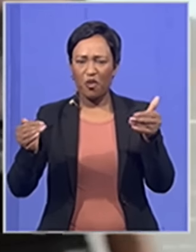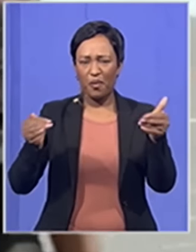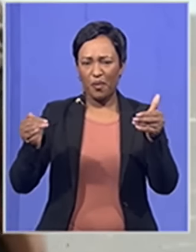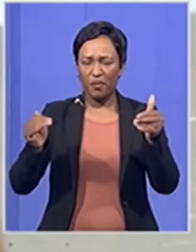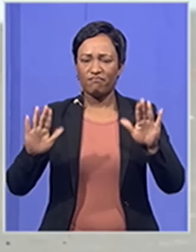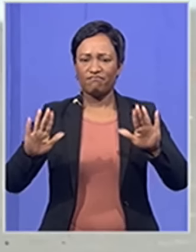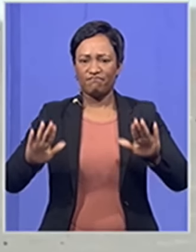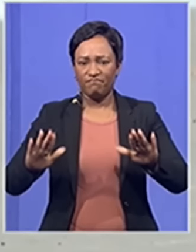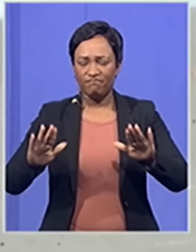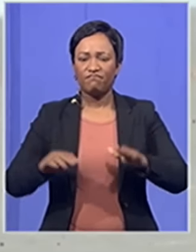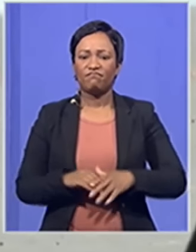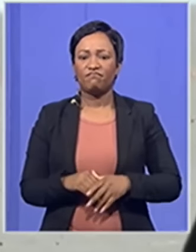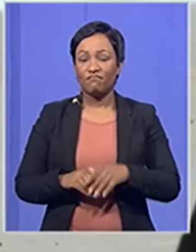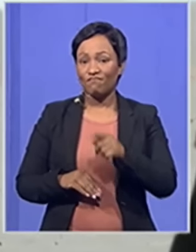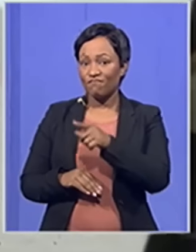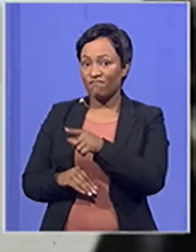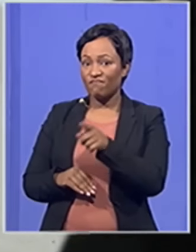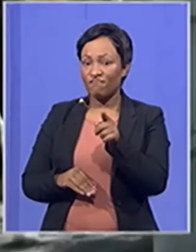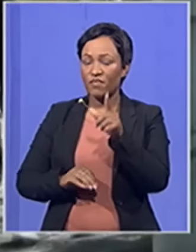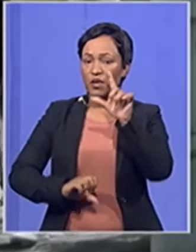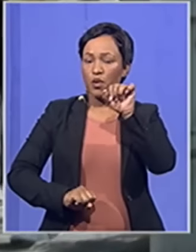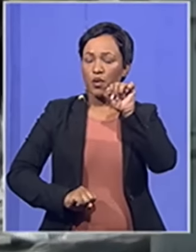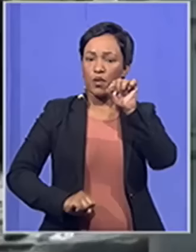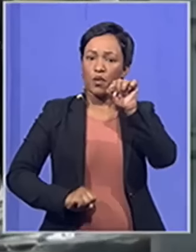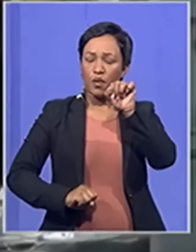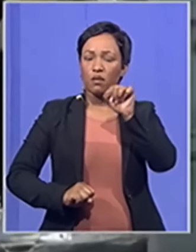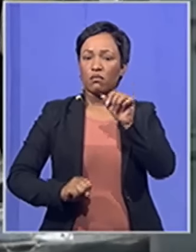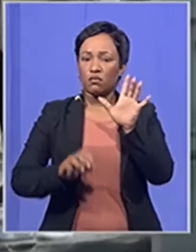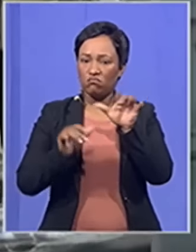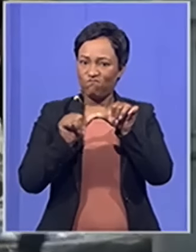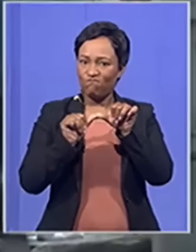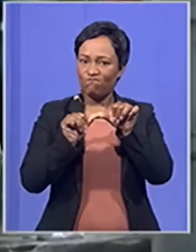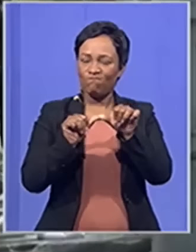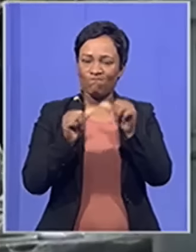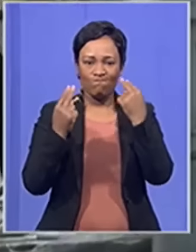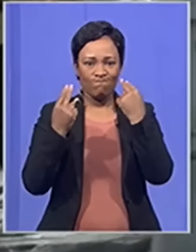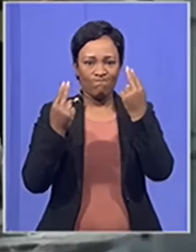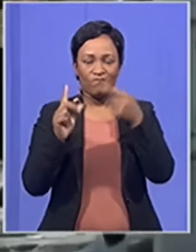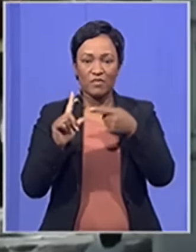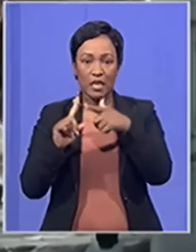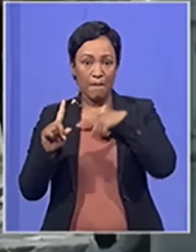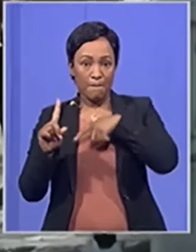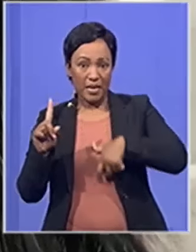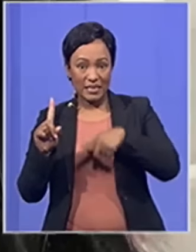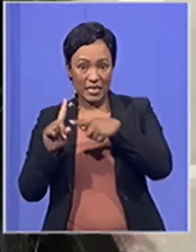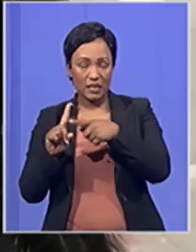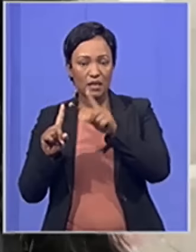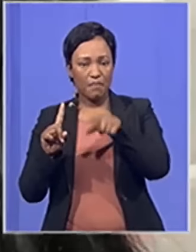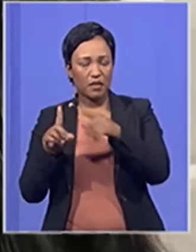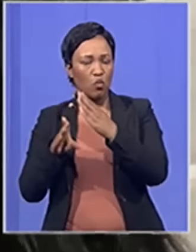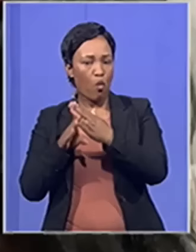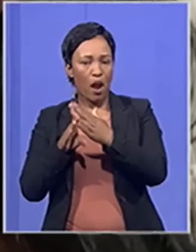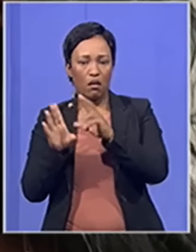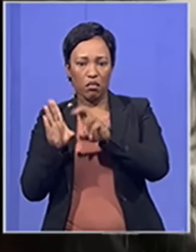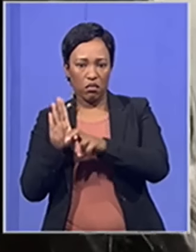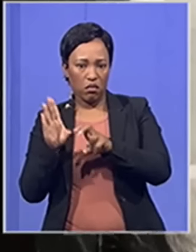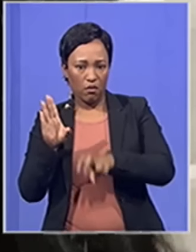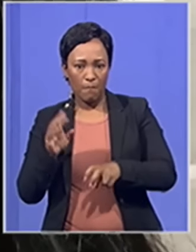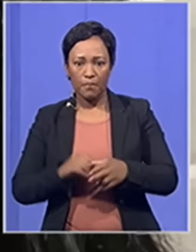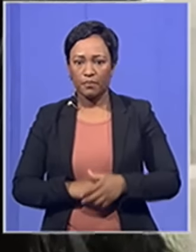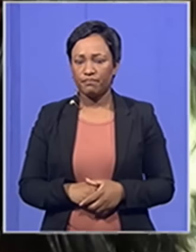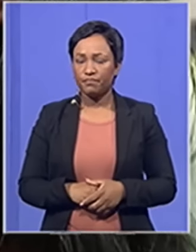a wa dirilego ditšhupetšo a sa lebogale le go ema ka la gore Rajoelina a role mošomo. A re ga gona ope yo